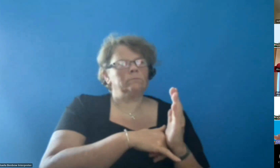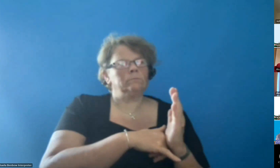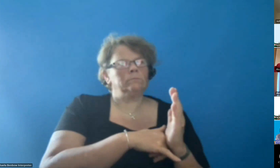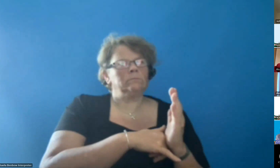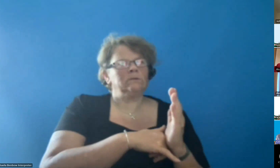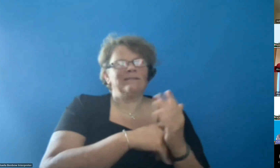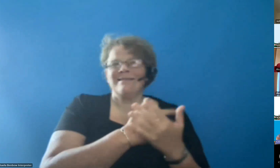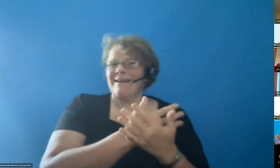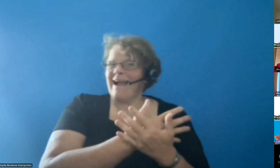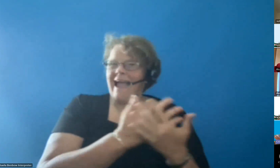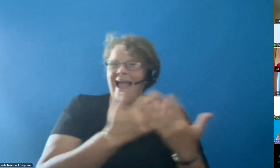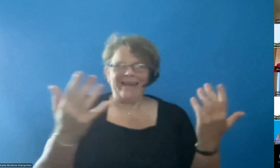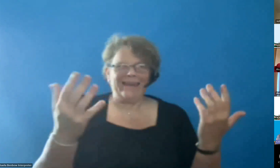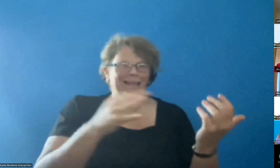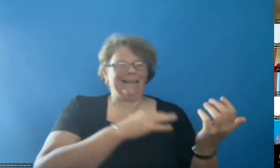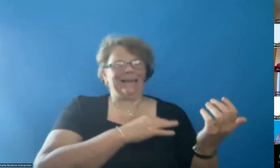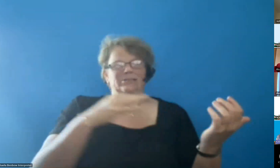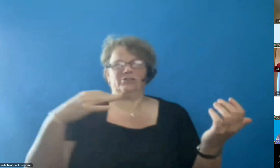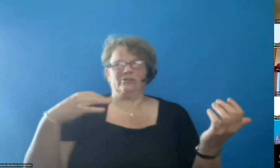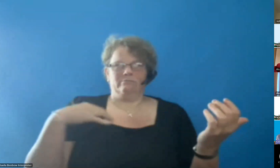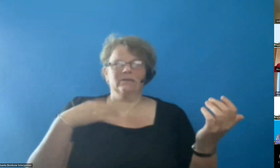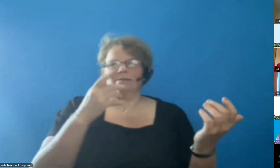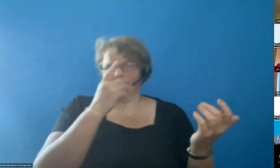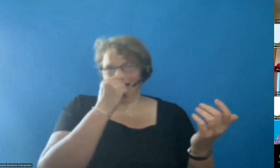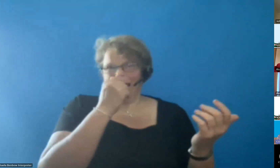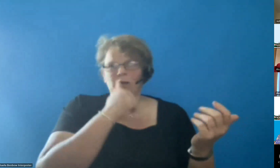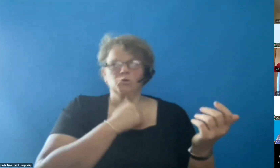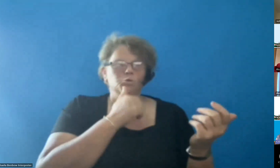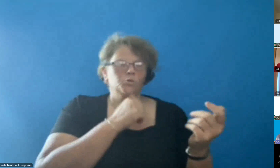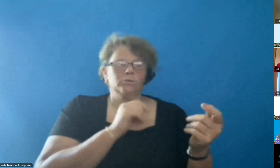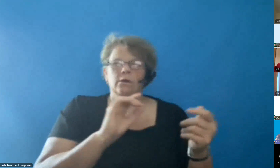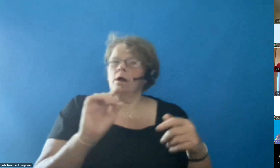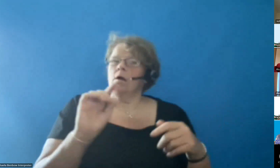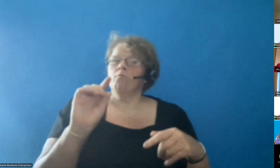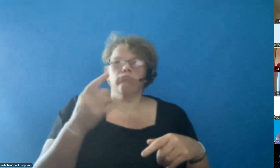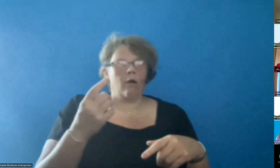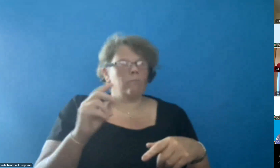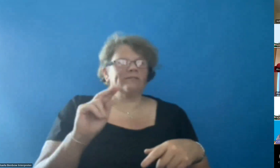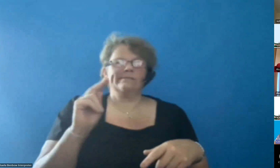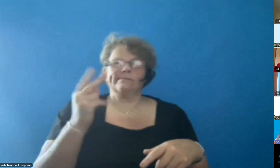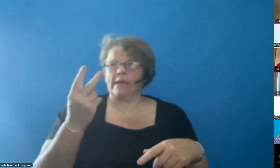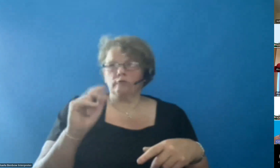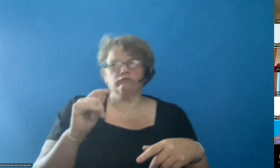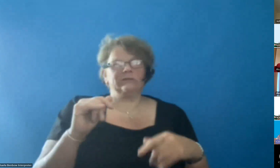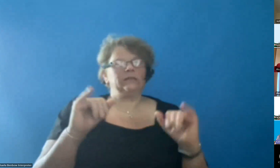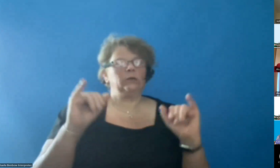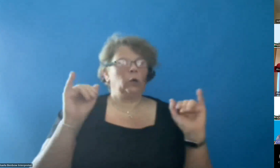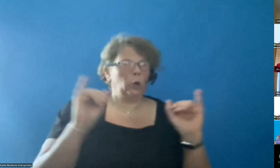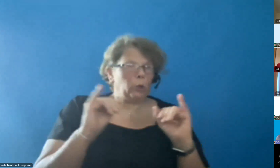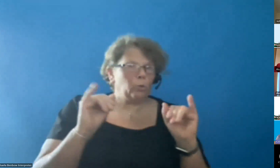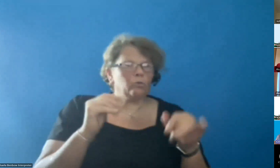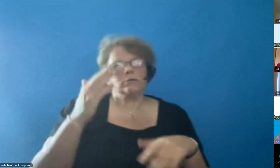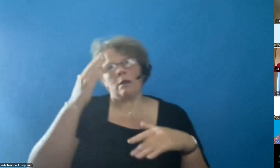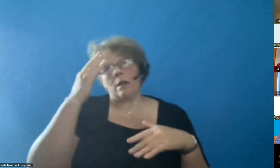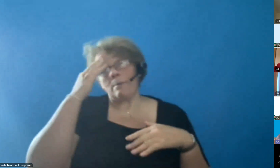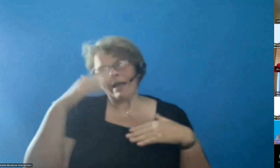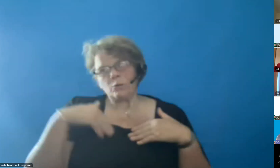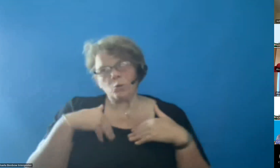any clinician working in any part of the system, whether it's primary care, acute care, mental health, or indeed actually increasingly